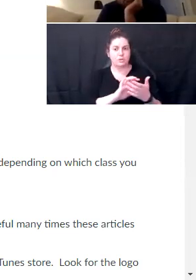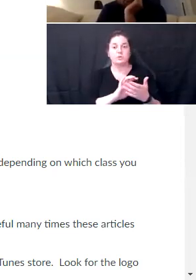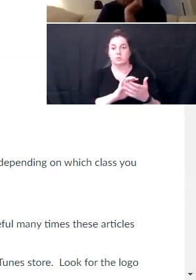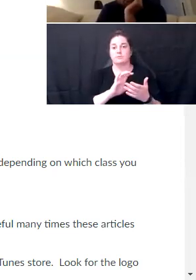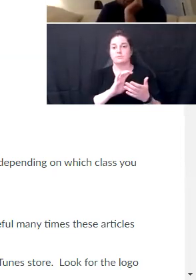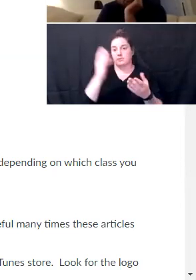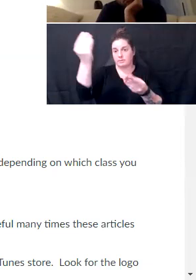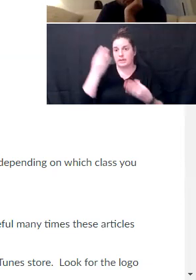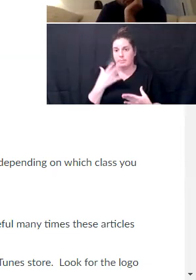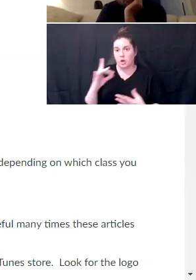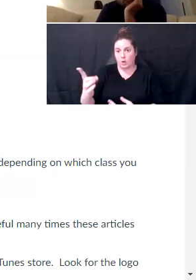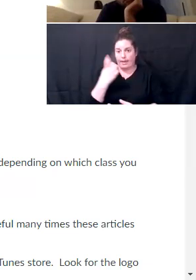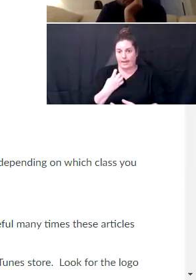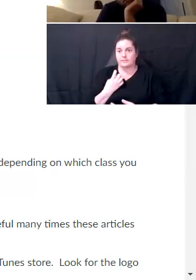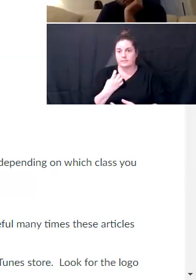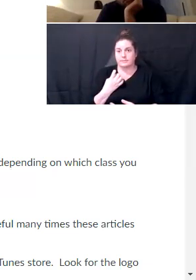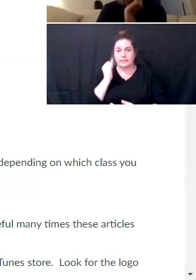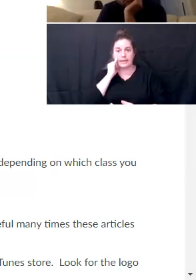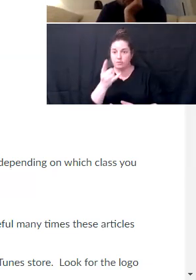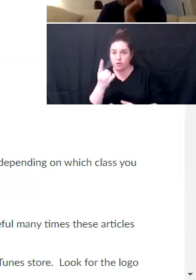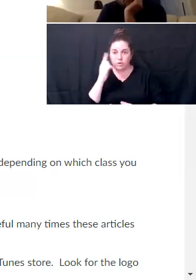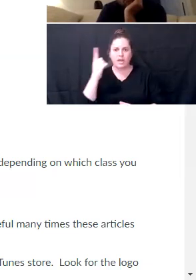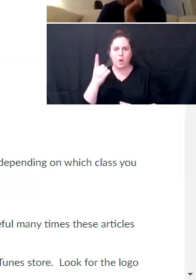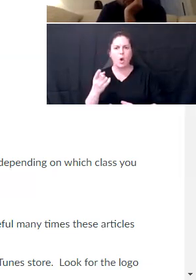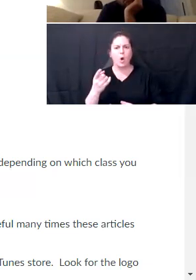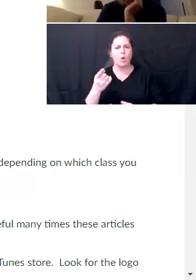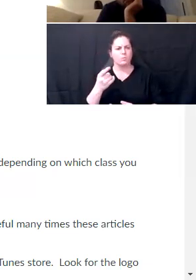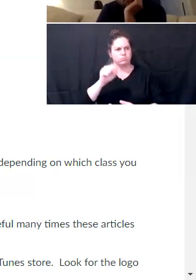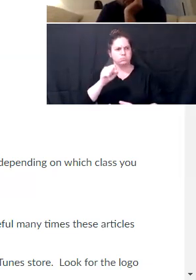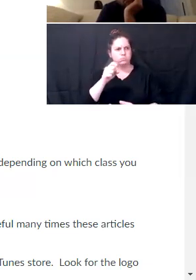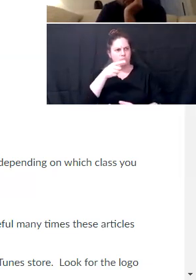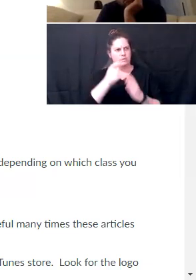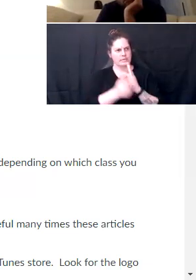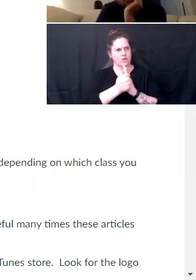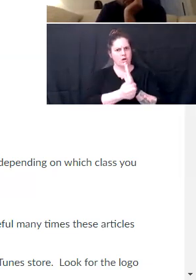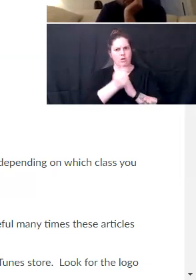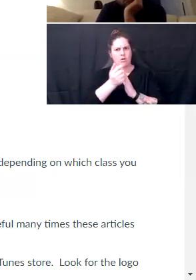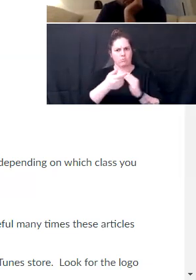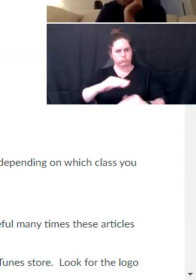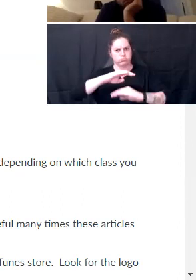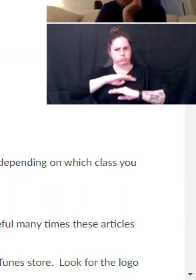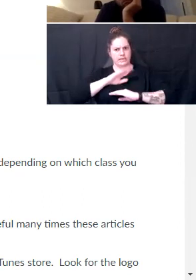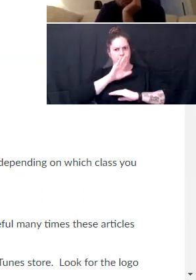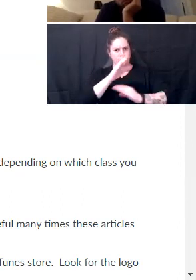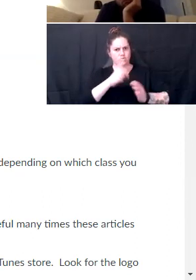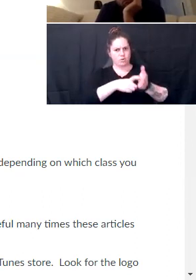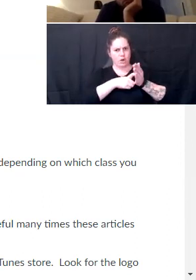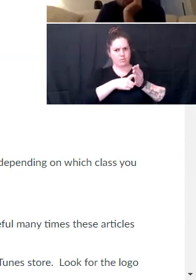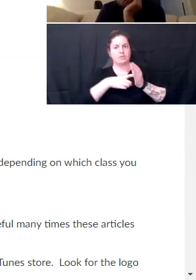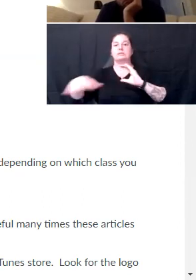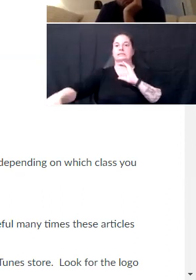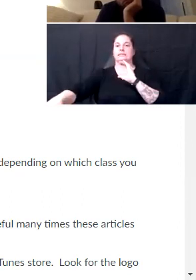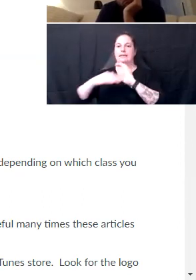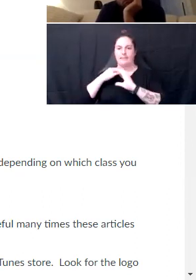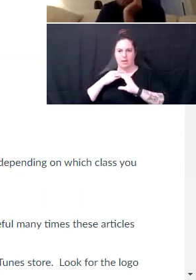you think meets the standards and you want to work with, email it to me so that I can take a look. Okay.